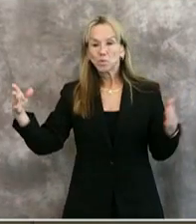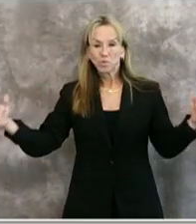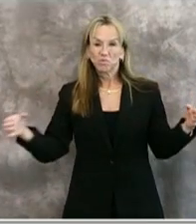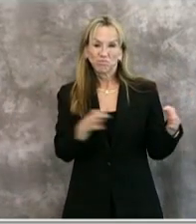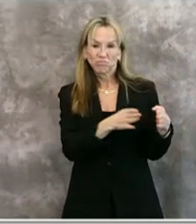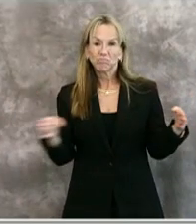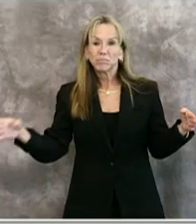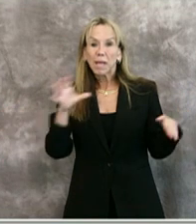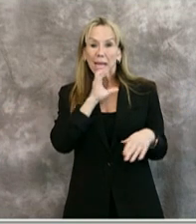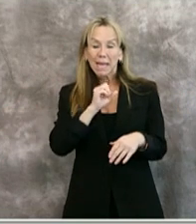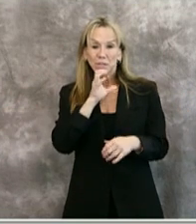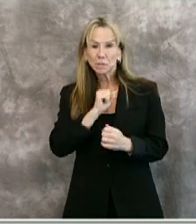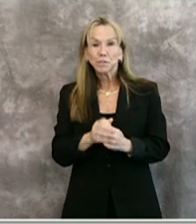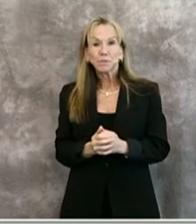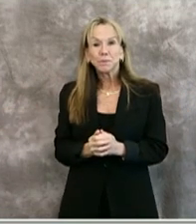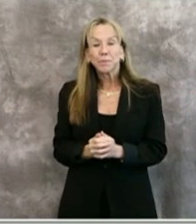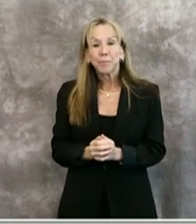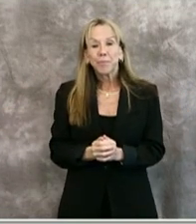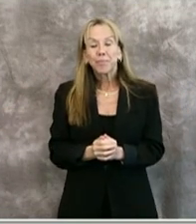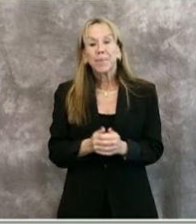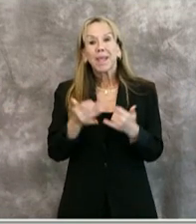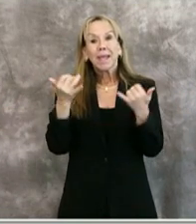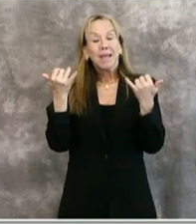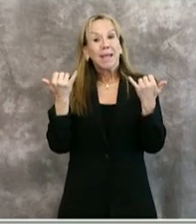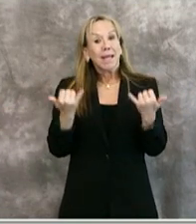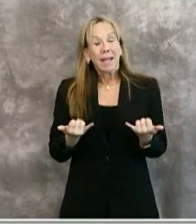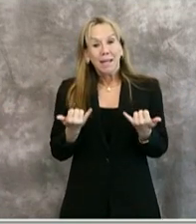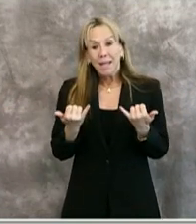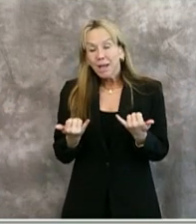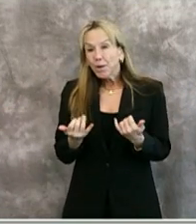age. In making this